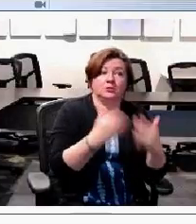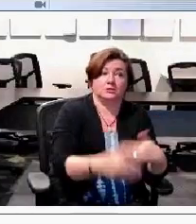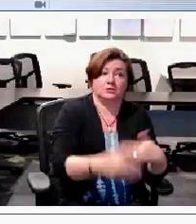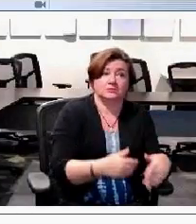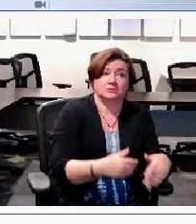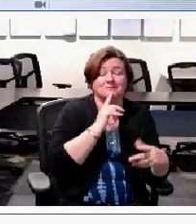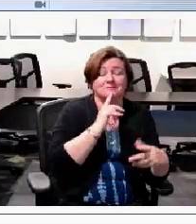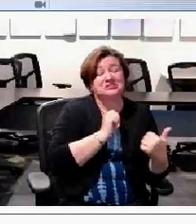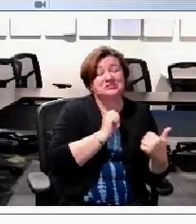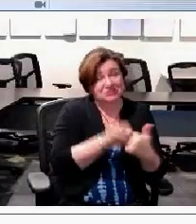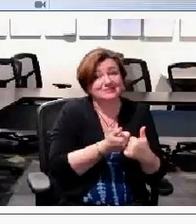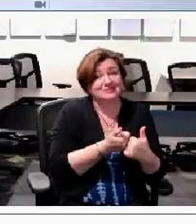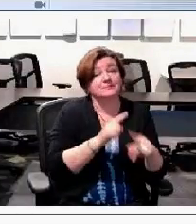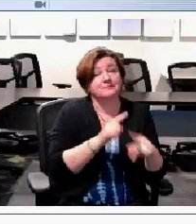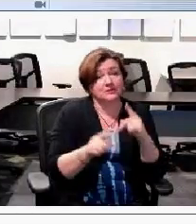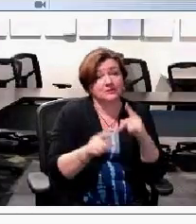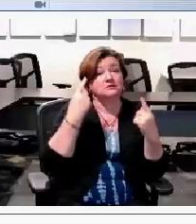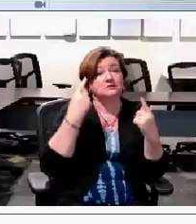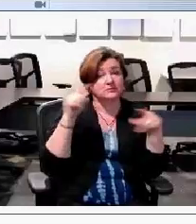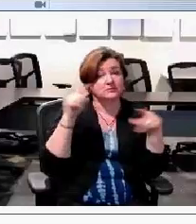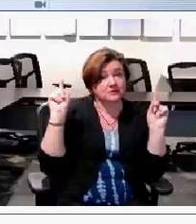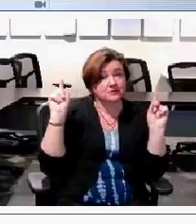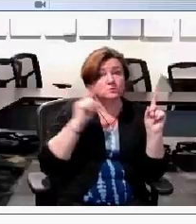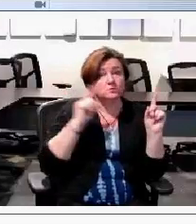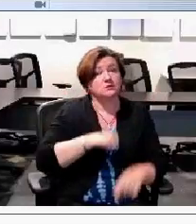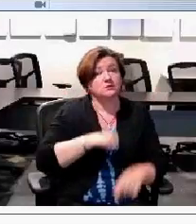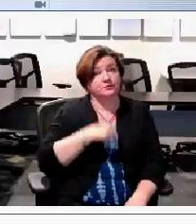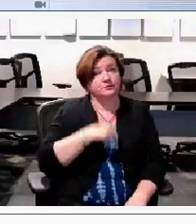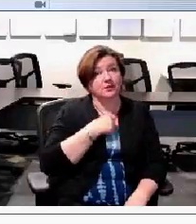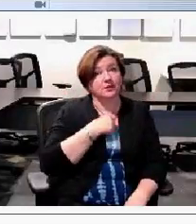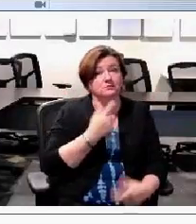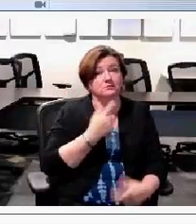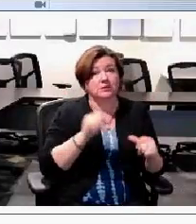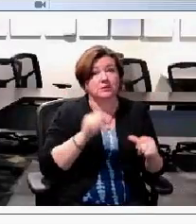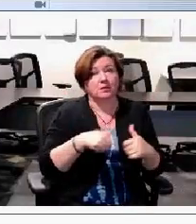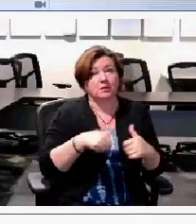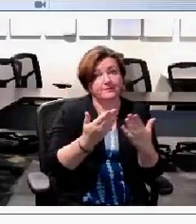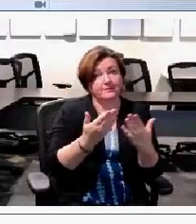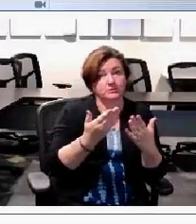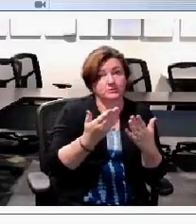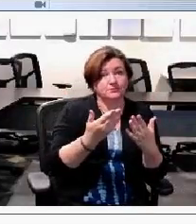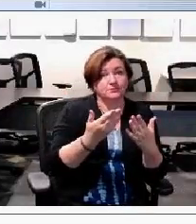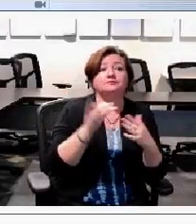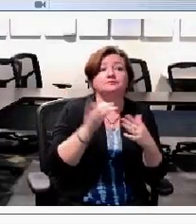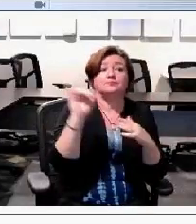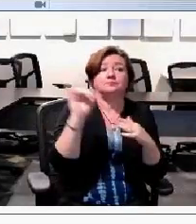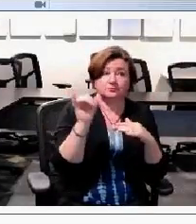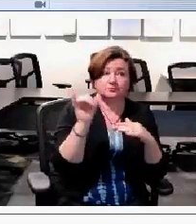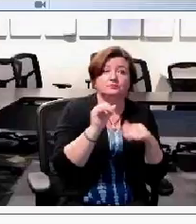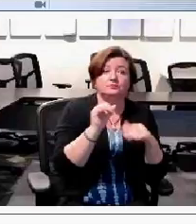challenging, but very successful. We're really proud of the fact that we can offer that. We also work quite closely